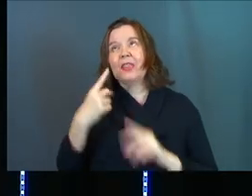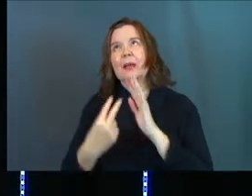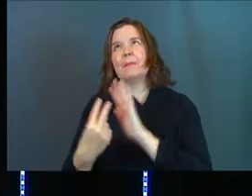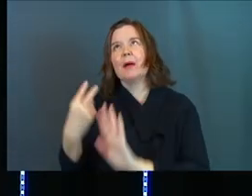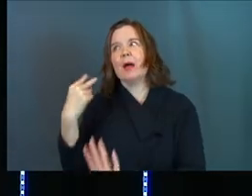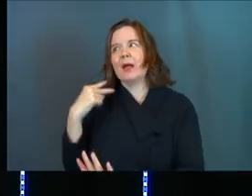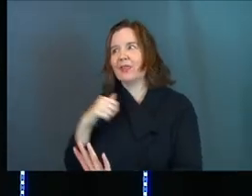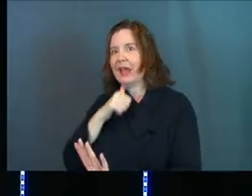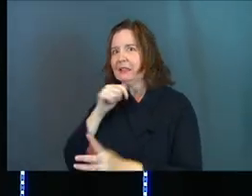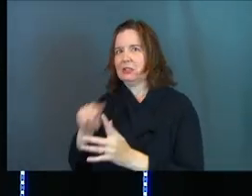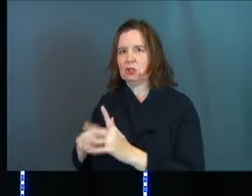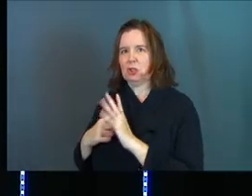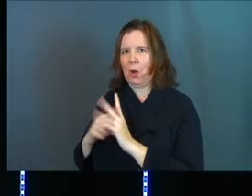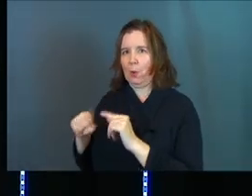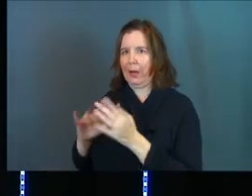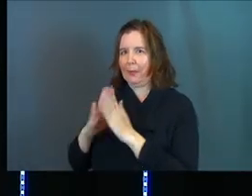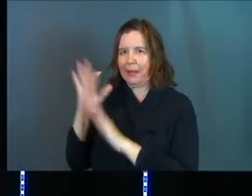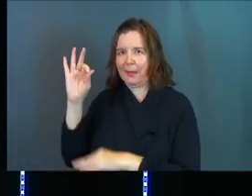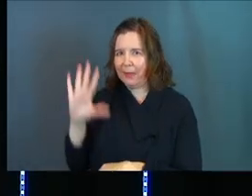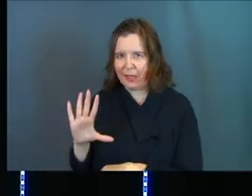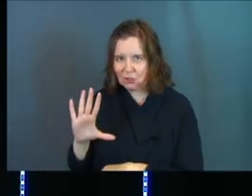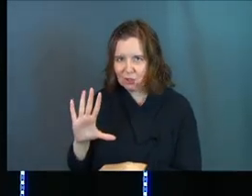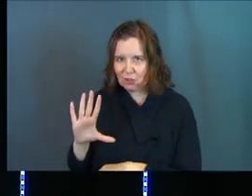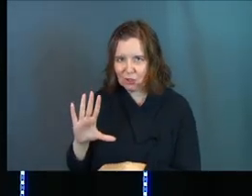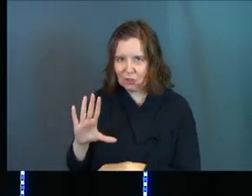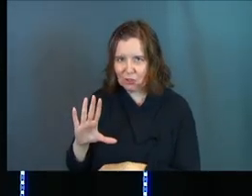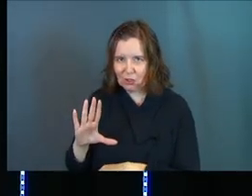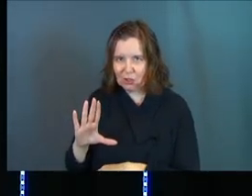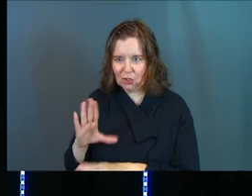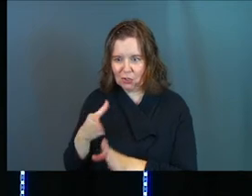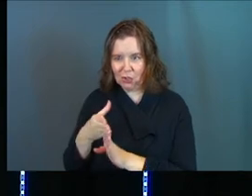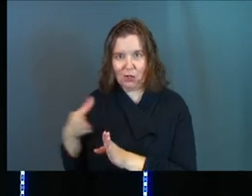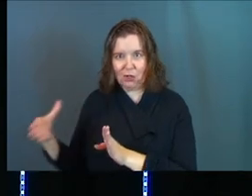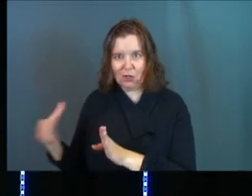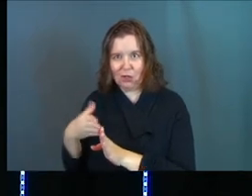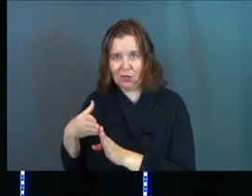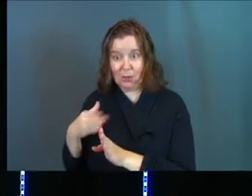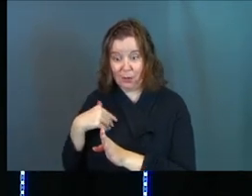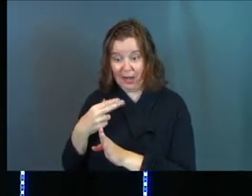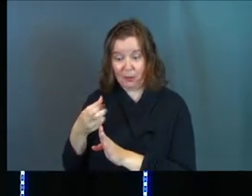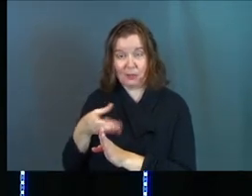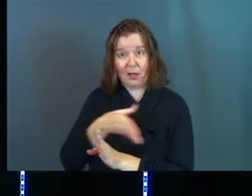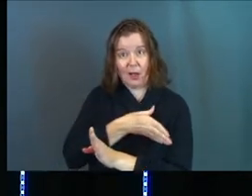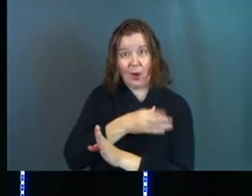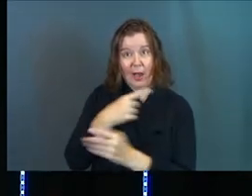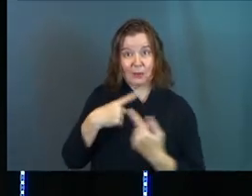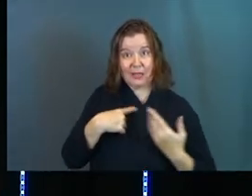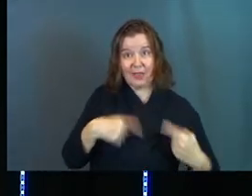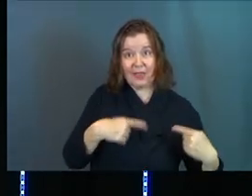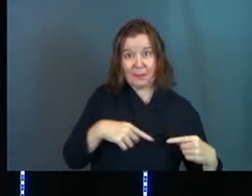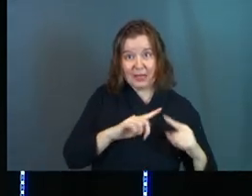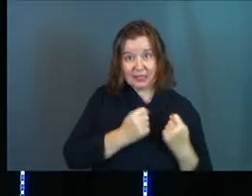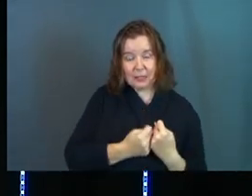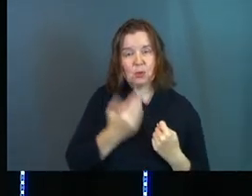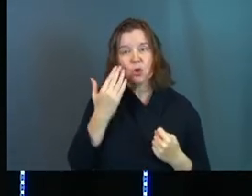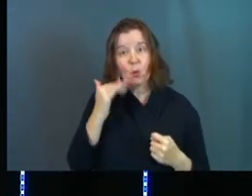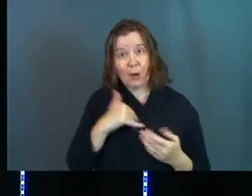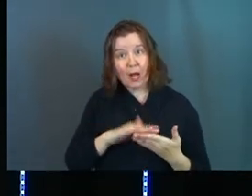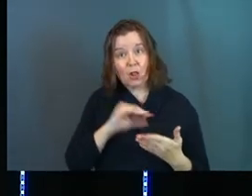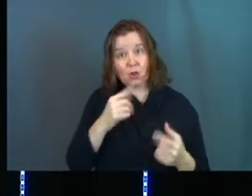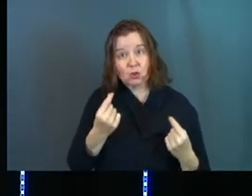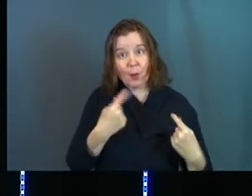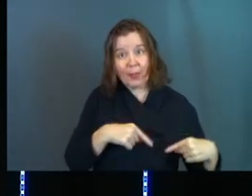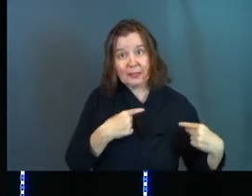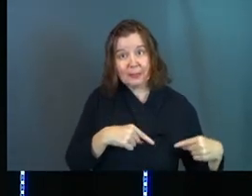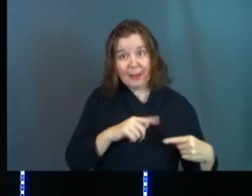back and it's like, that didn't start when I became a pastor. Right? Like, when I was in high school, I was on the debate team. You know what I learned